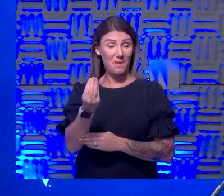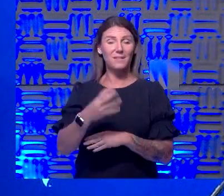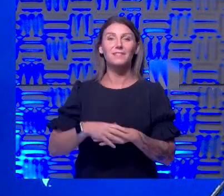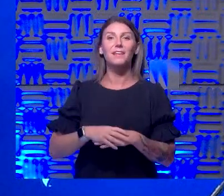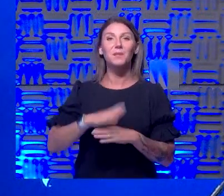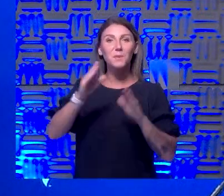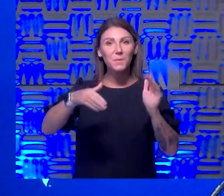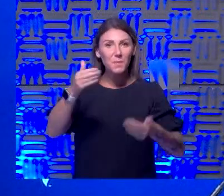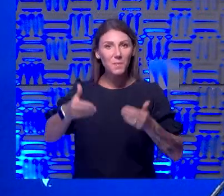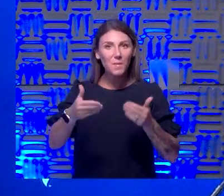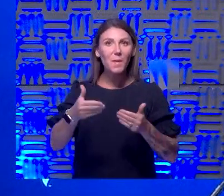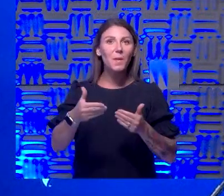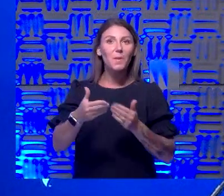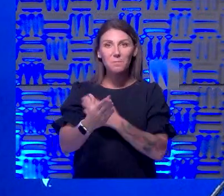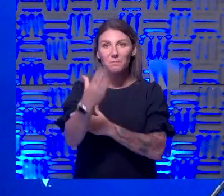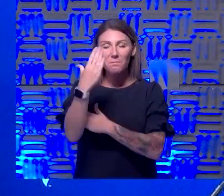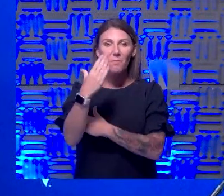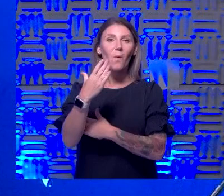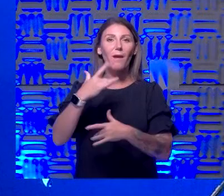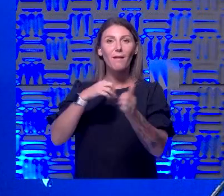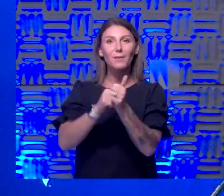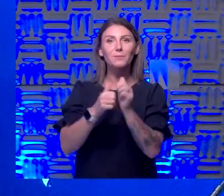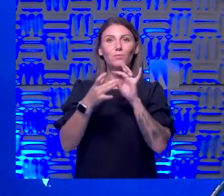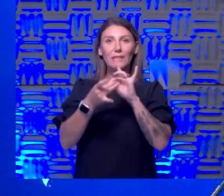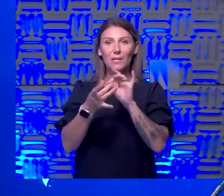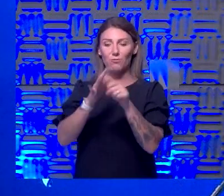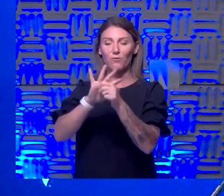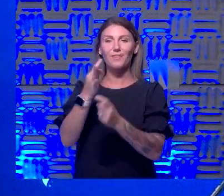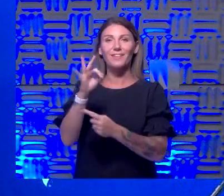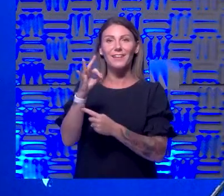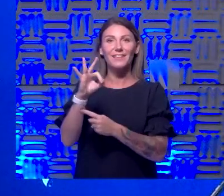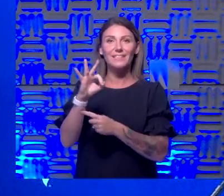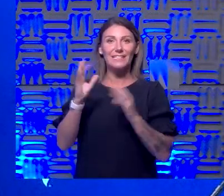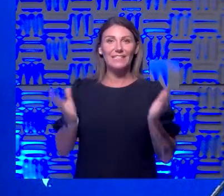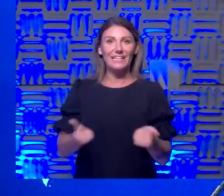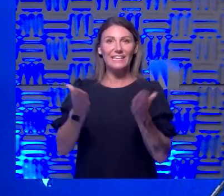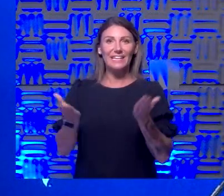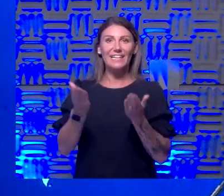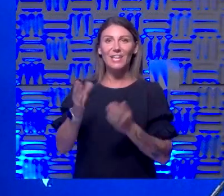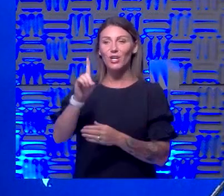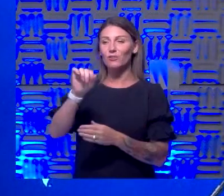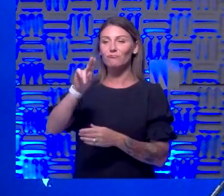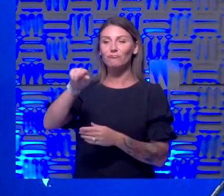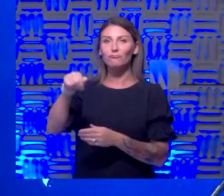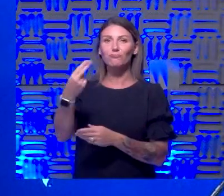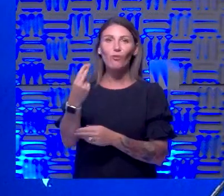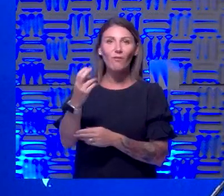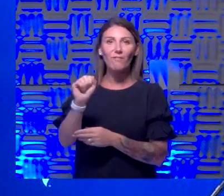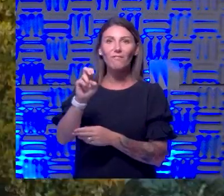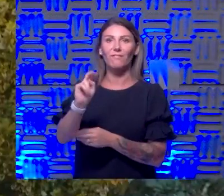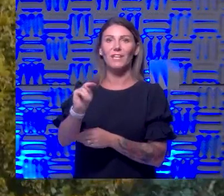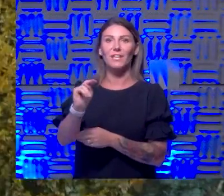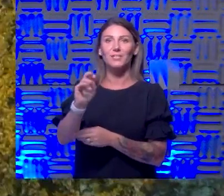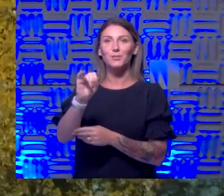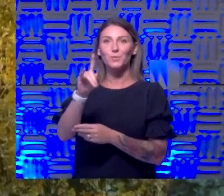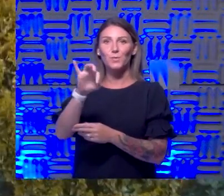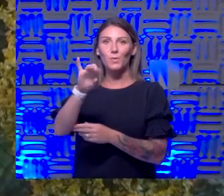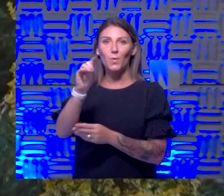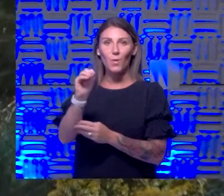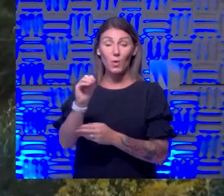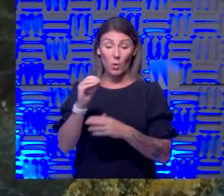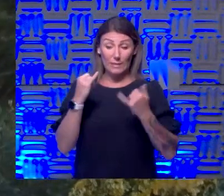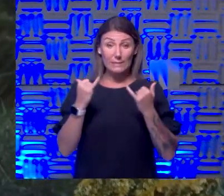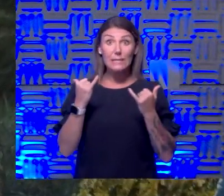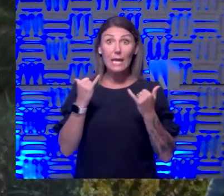Welcome into the morning update on COVID-19. We are here inside the Dolph C. Simons Jr. Family Broadcast Studio. And today, it